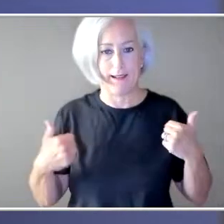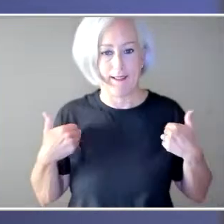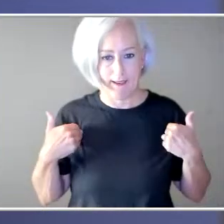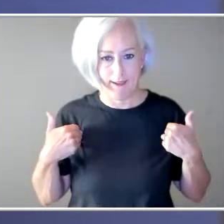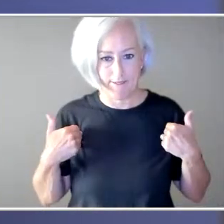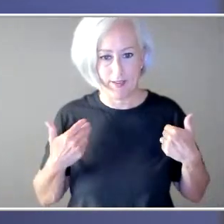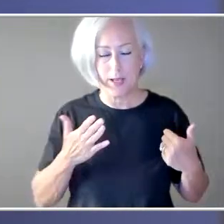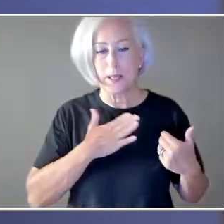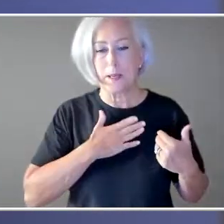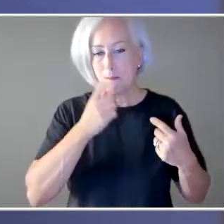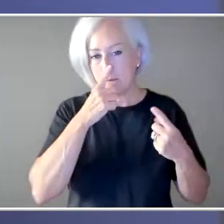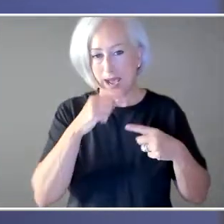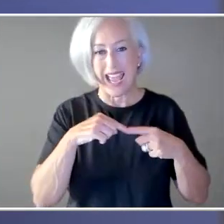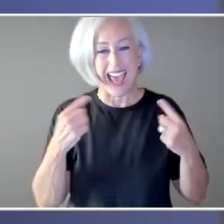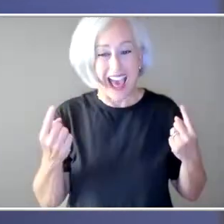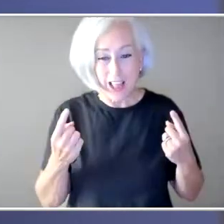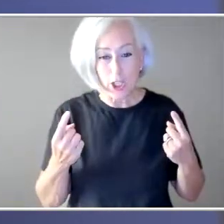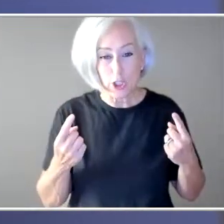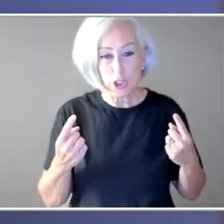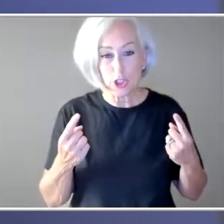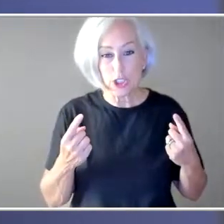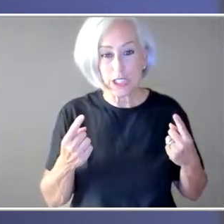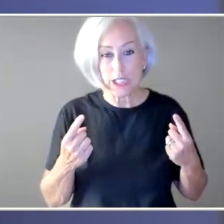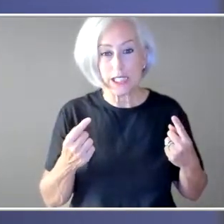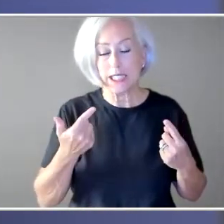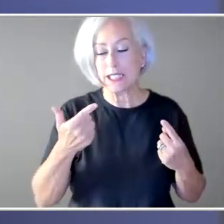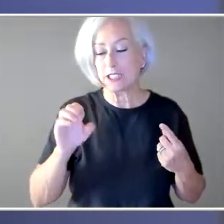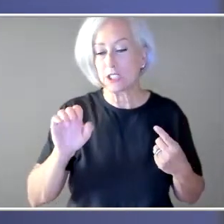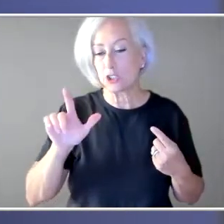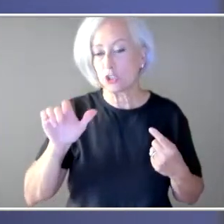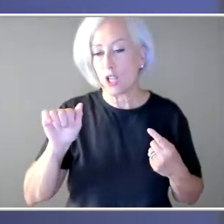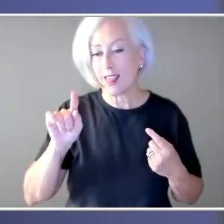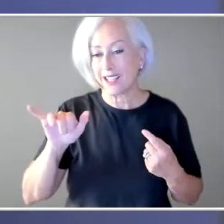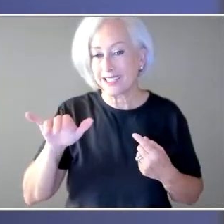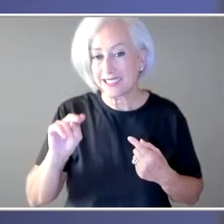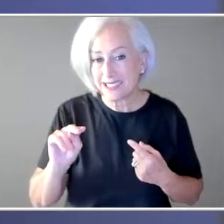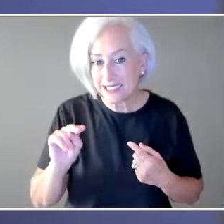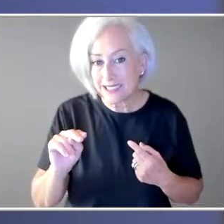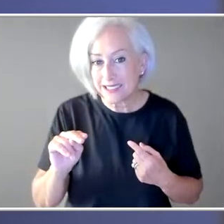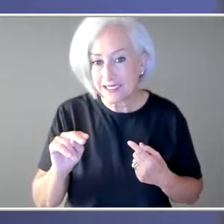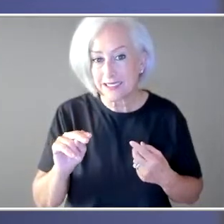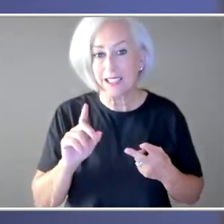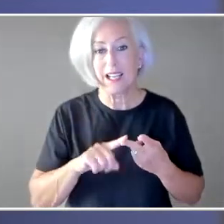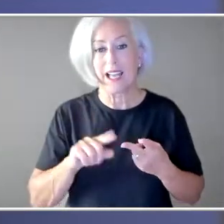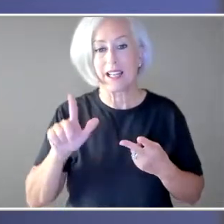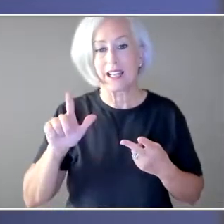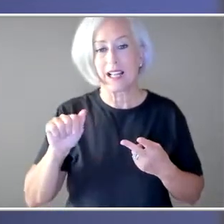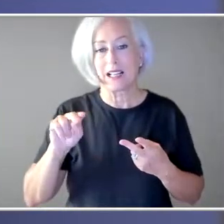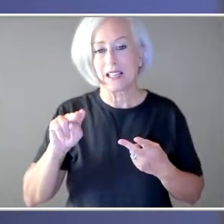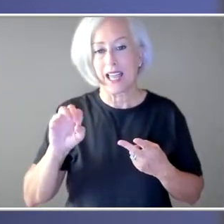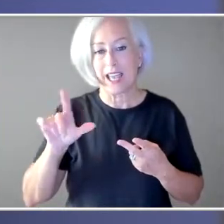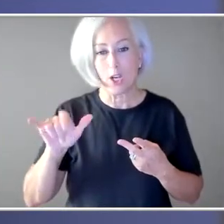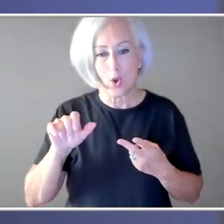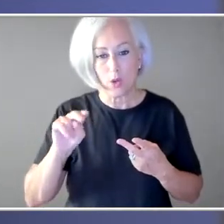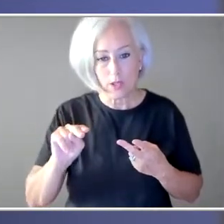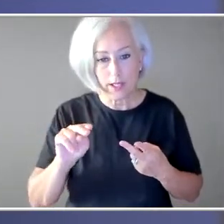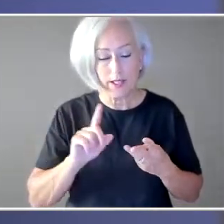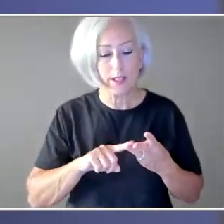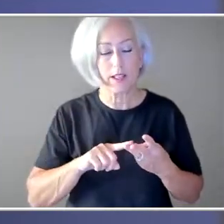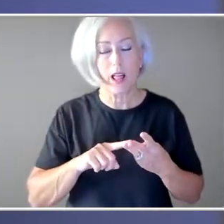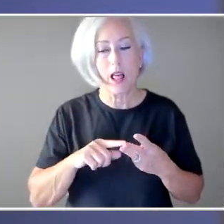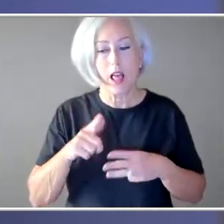even goes into gelatin and lanolin and wool and leather.